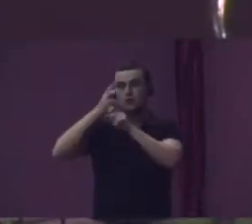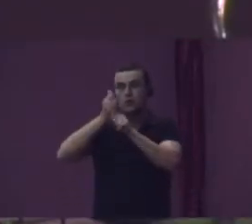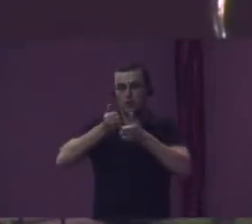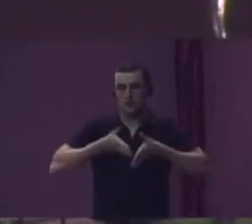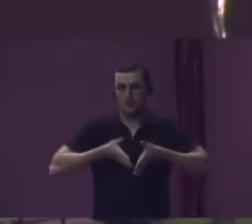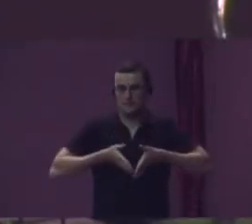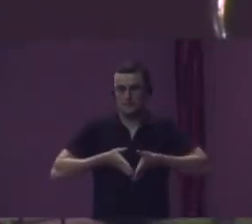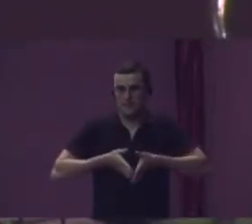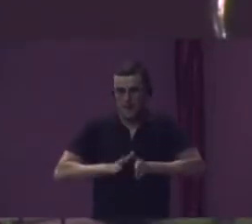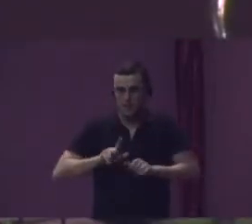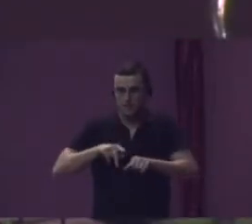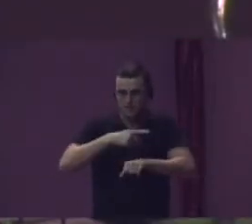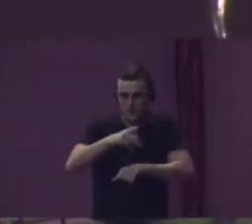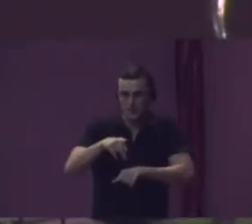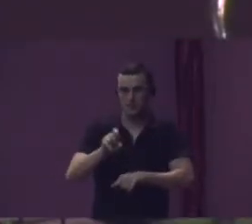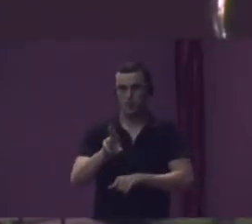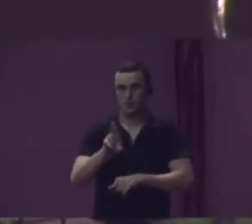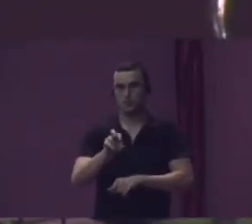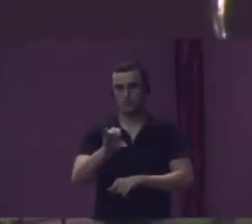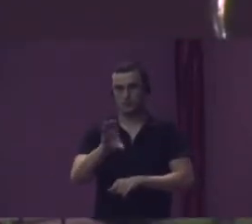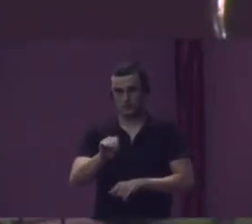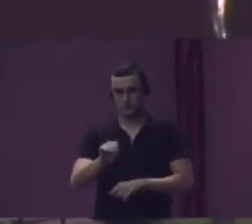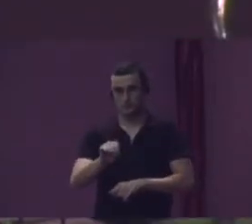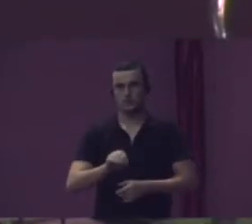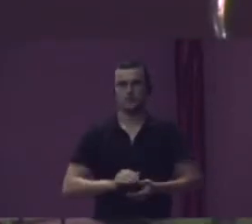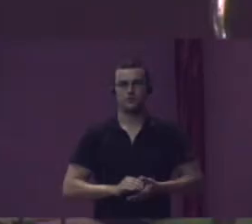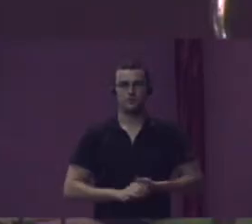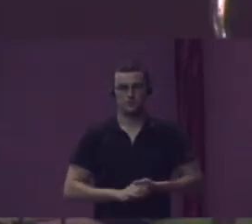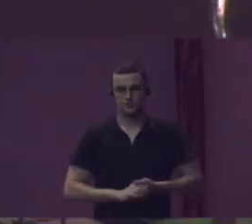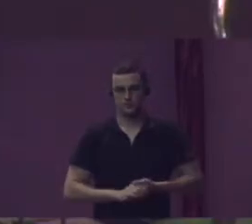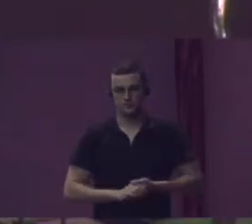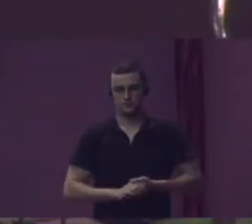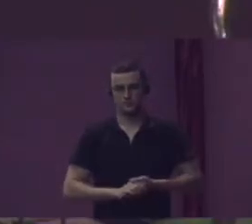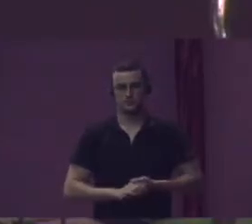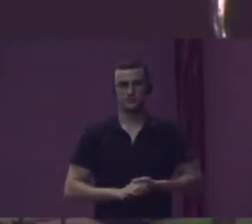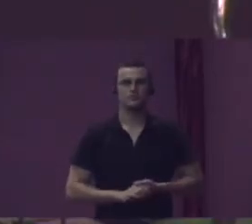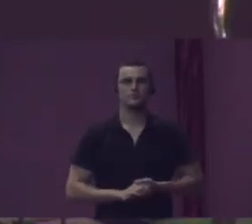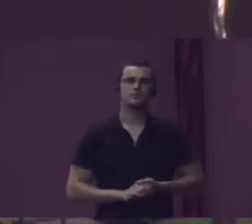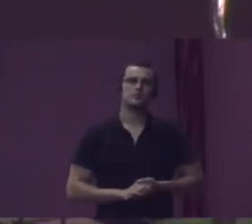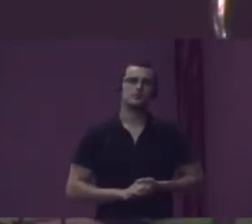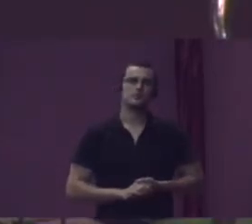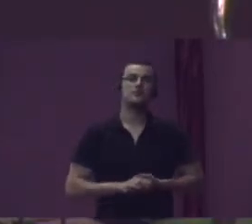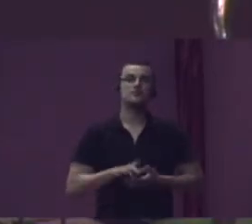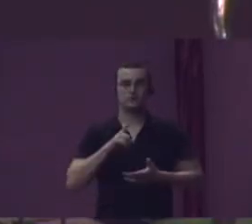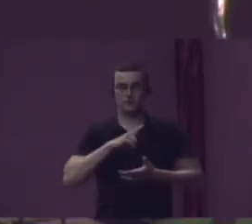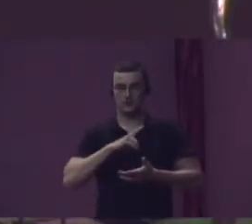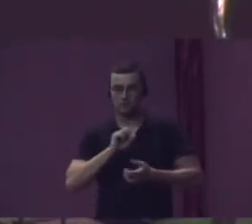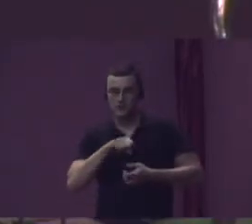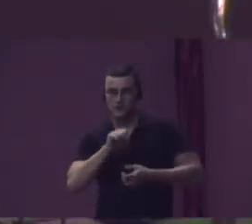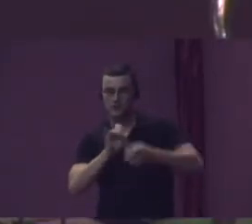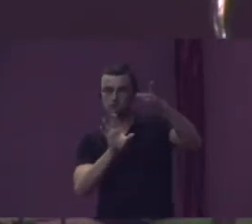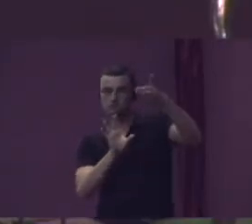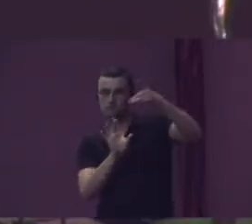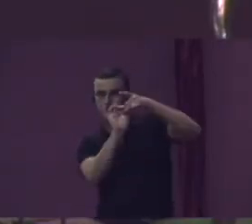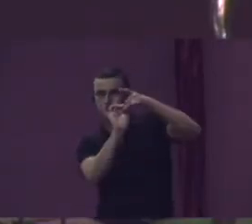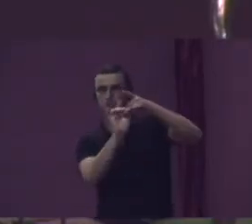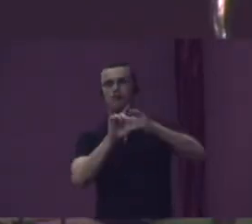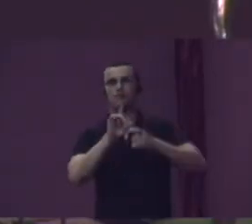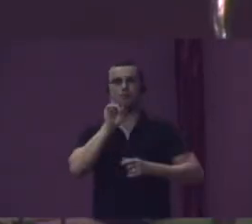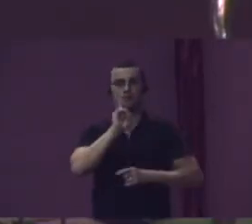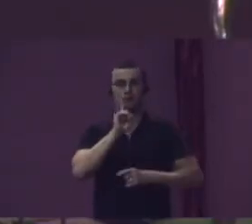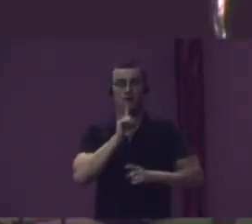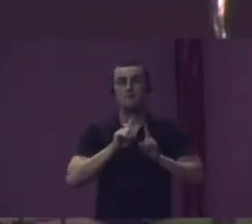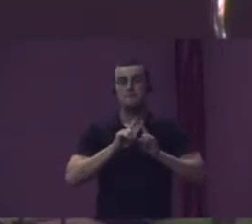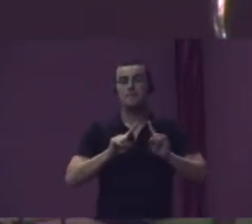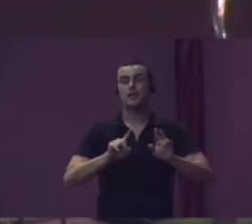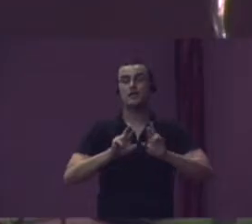1950, most U.S. births had already moved to the hospital setting, Puerto Rican women were still birthing primarily in the home with midwives up